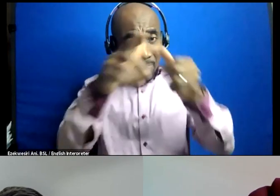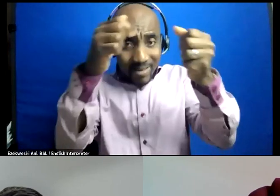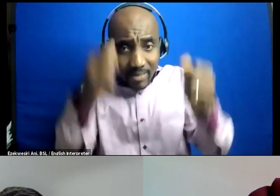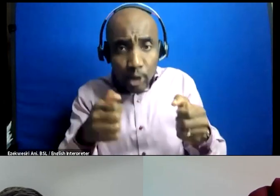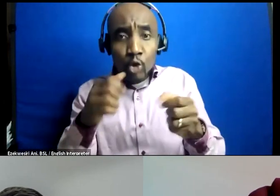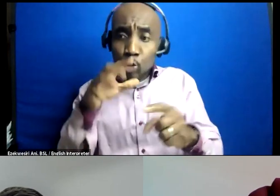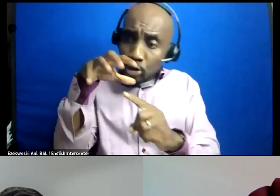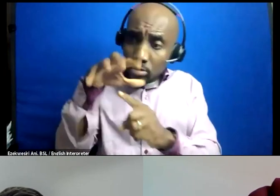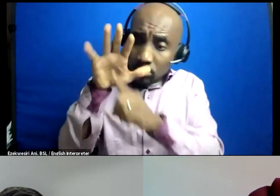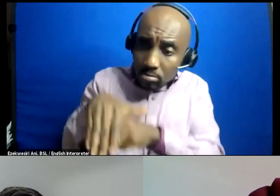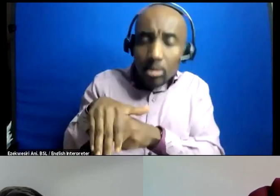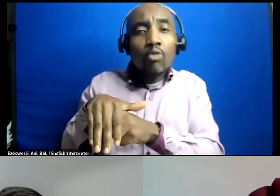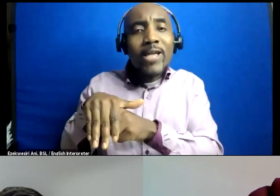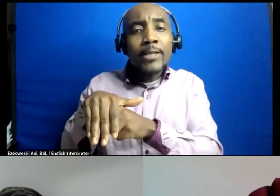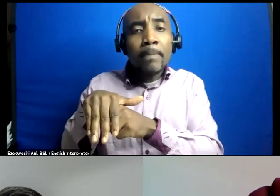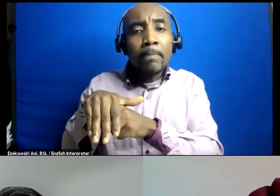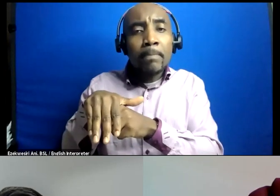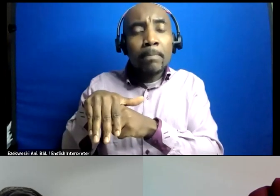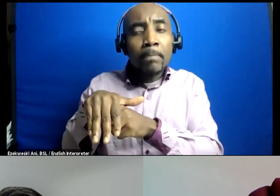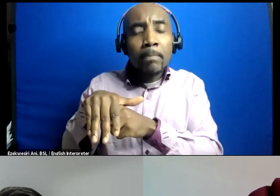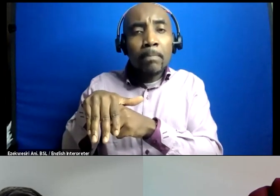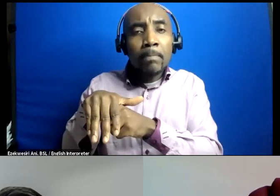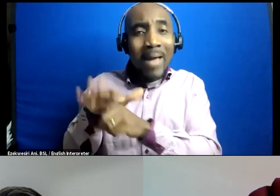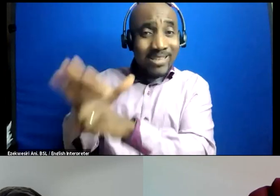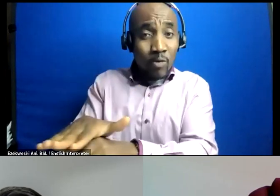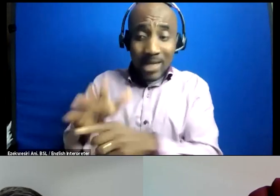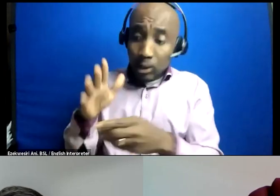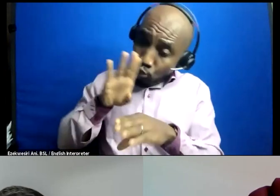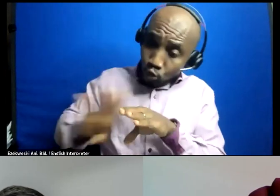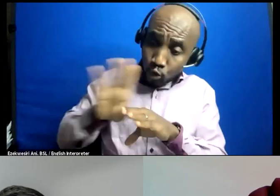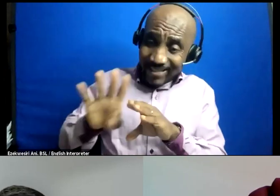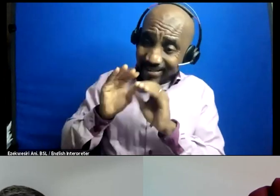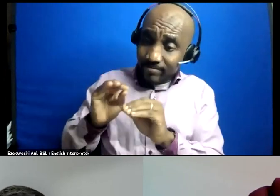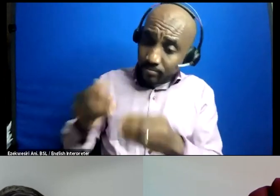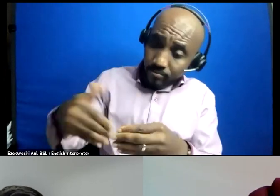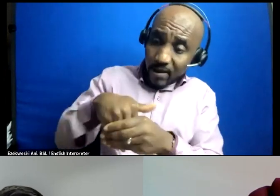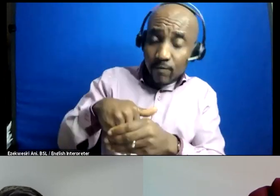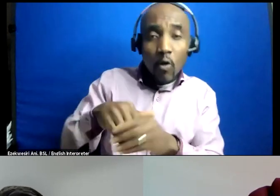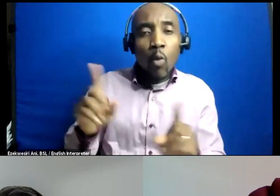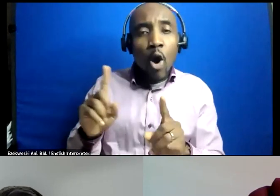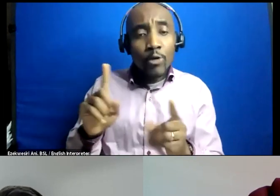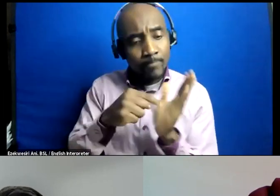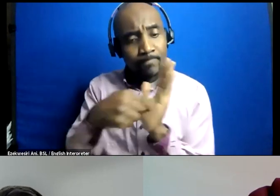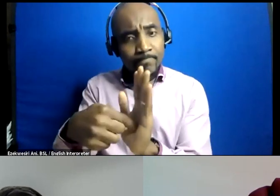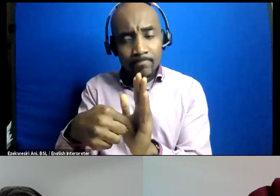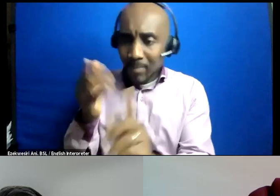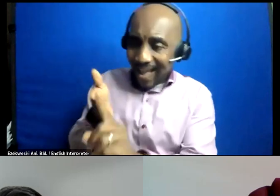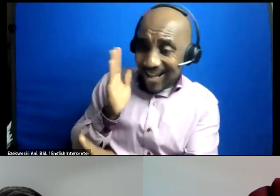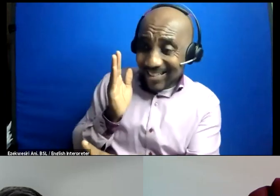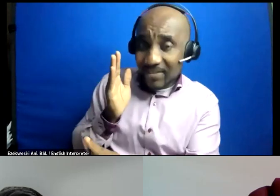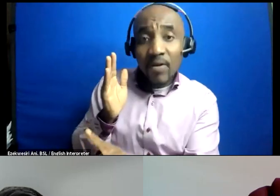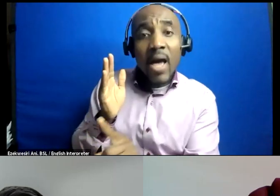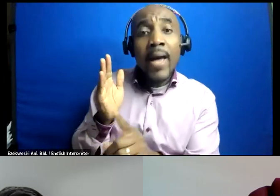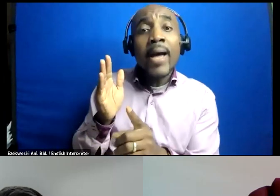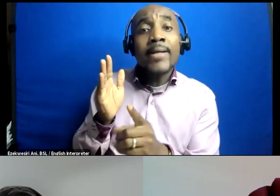discrimination. Any training must also incorporate how to demonstrably identify and tackle all forms of